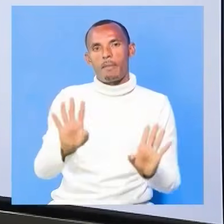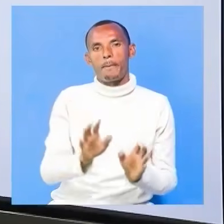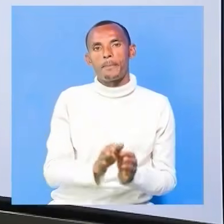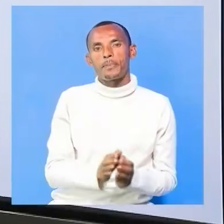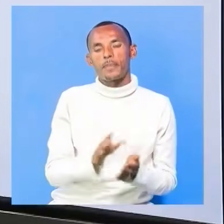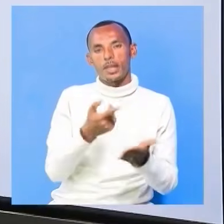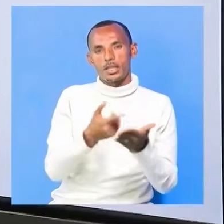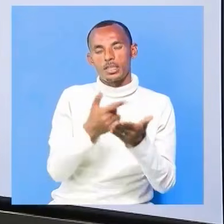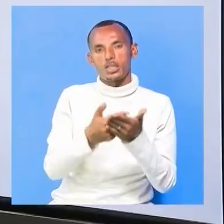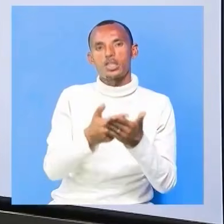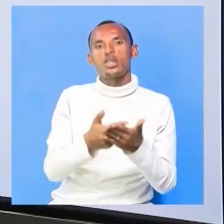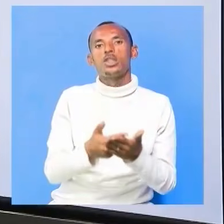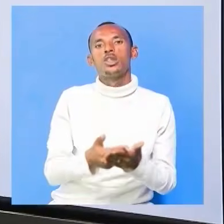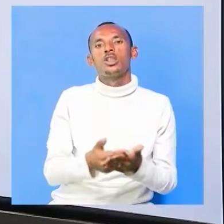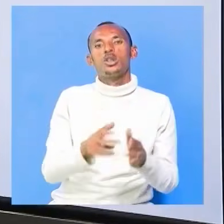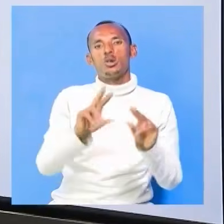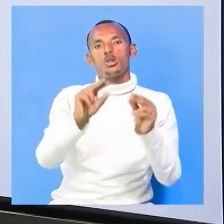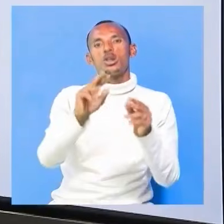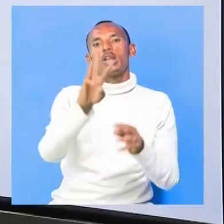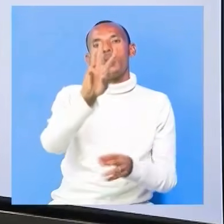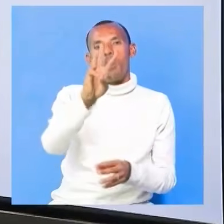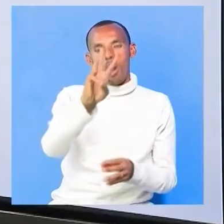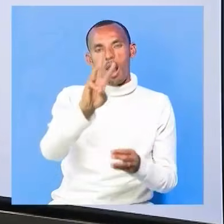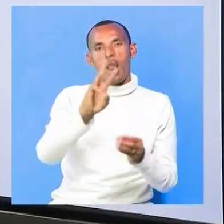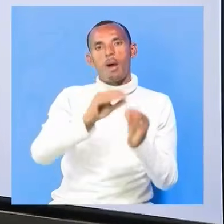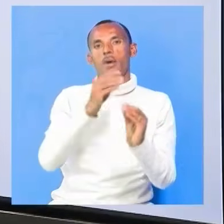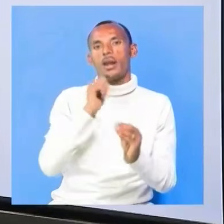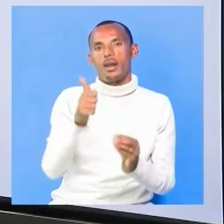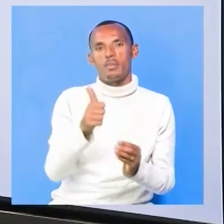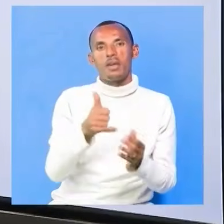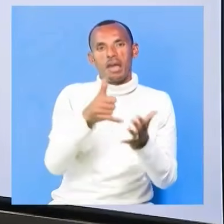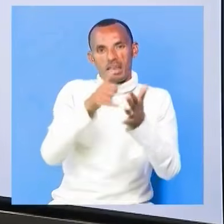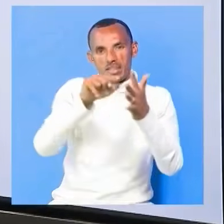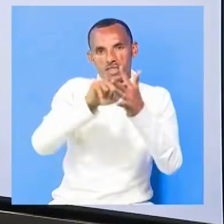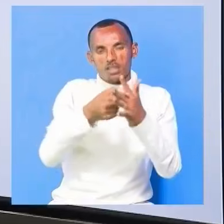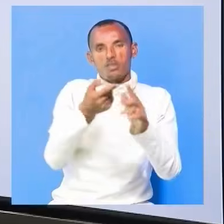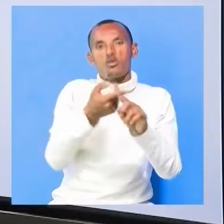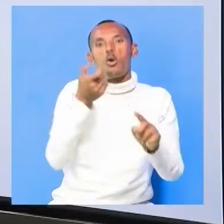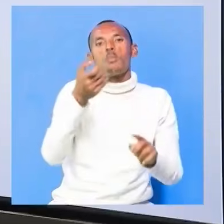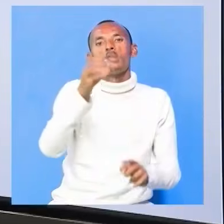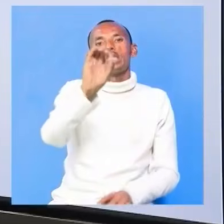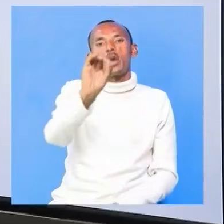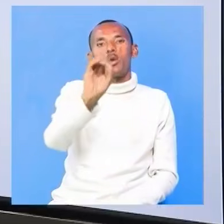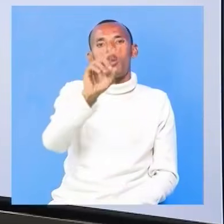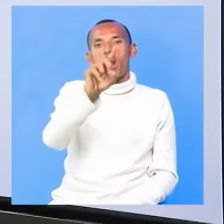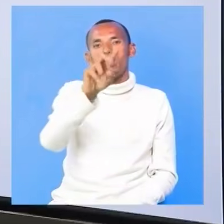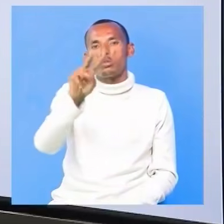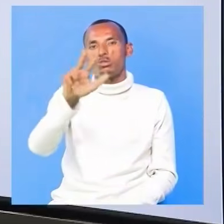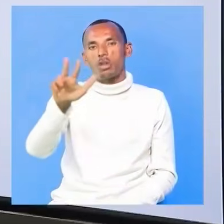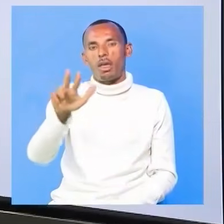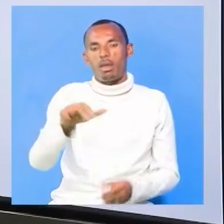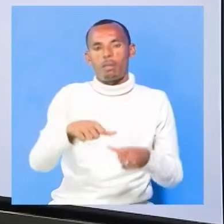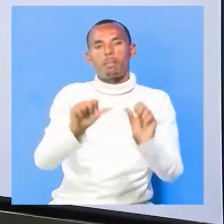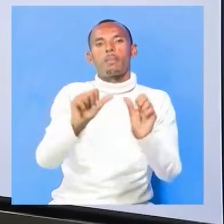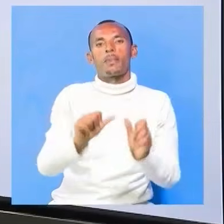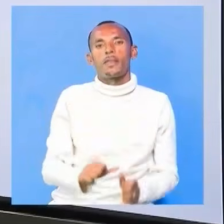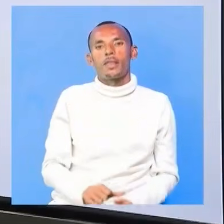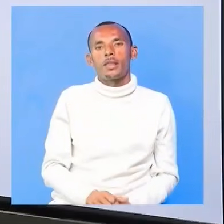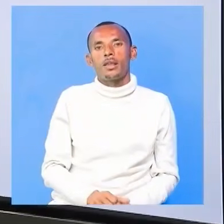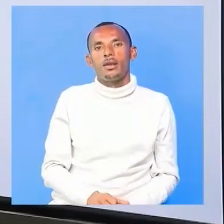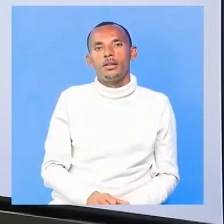natural number. This is not a whole number, because whole numbers starts from 0, 1, 2, and so